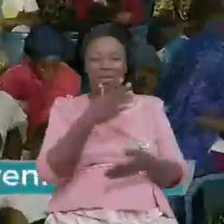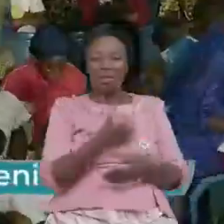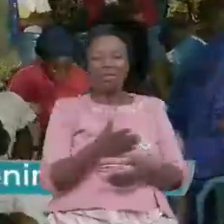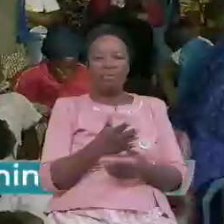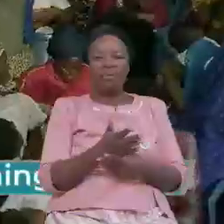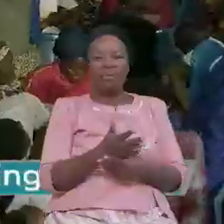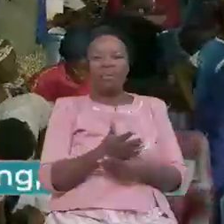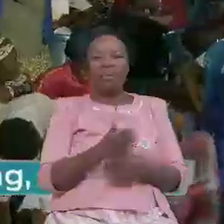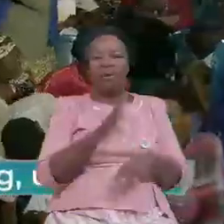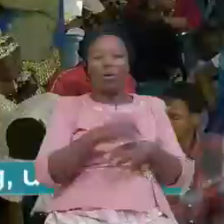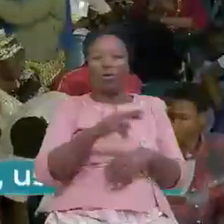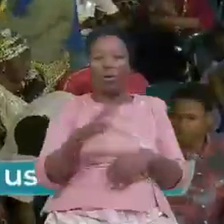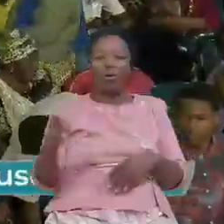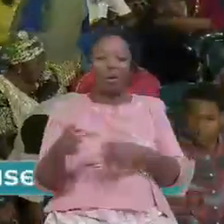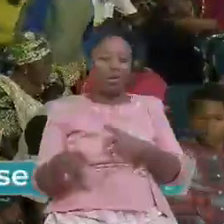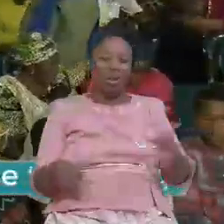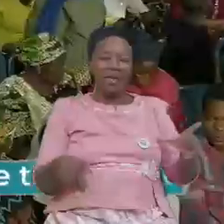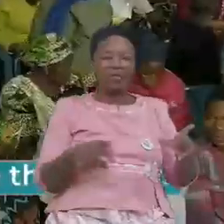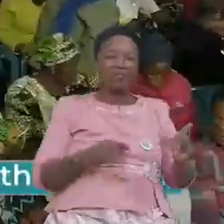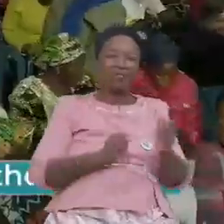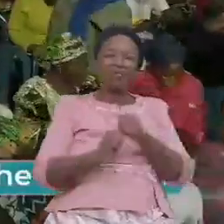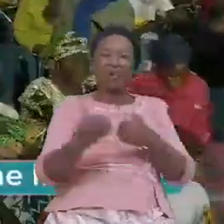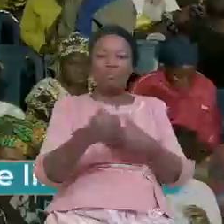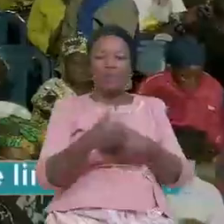on the right, on the left, and the far back.